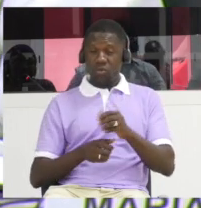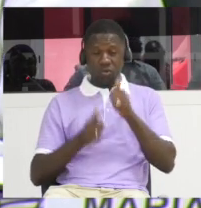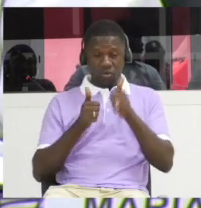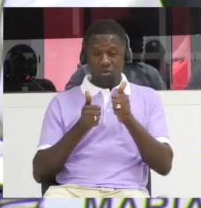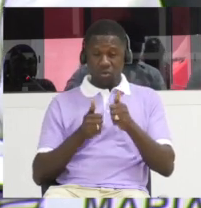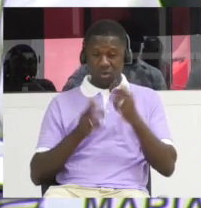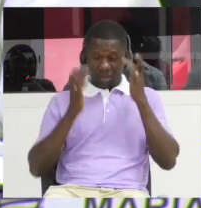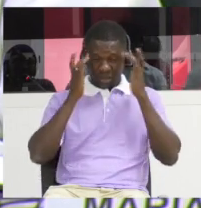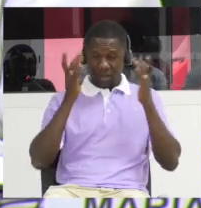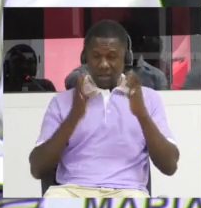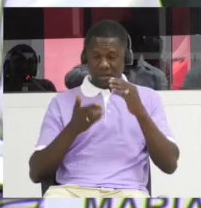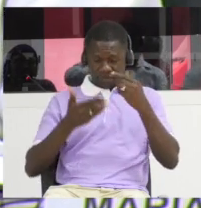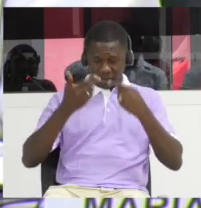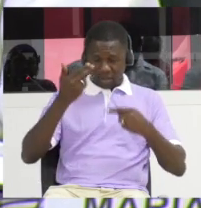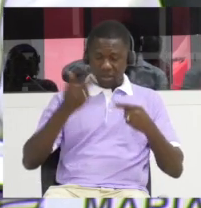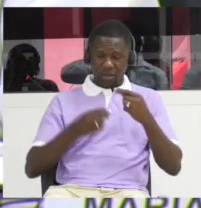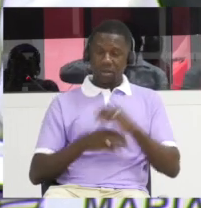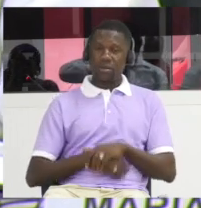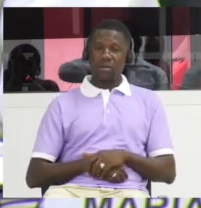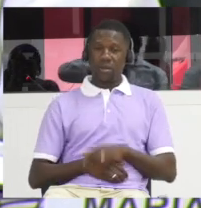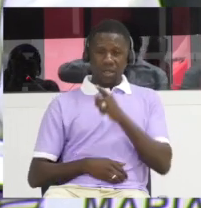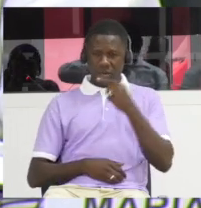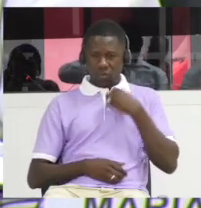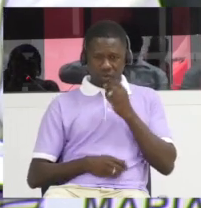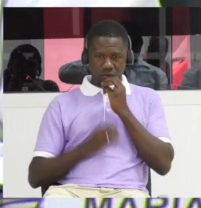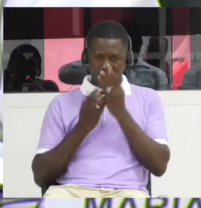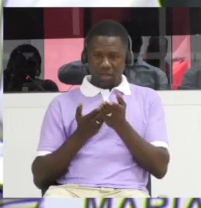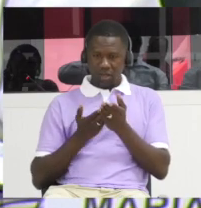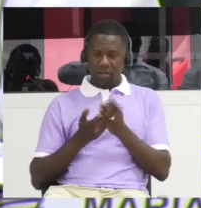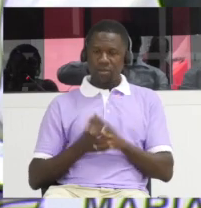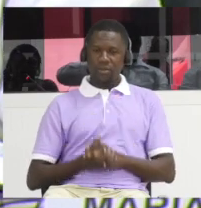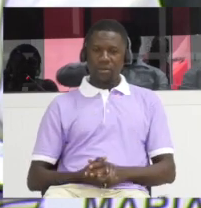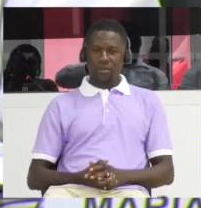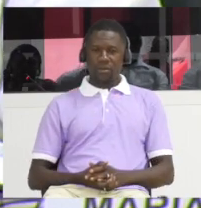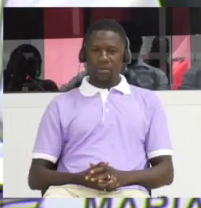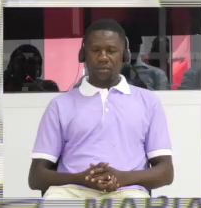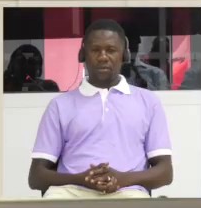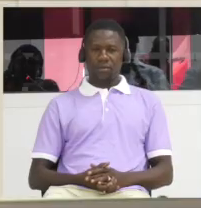proper intelligence analysis. That is your evidence.